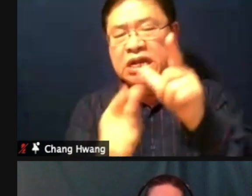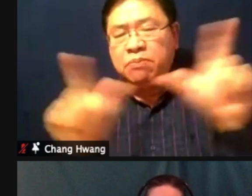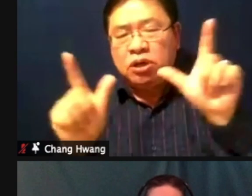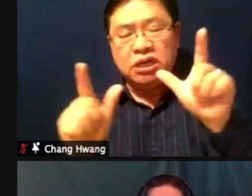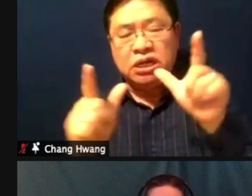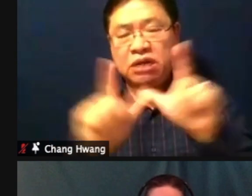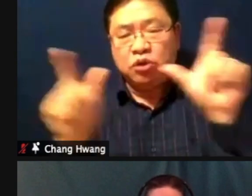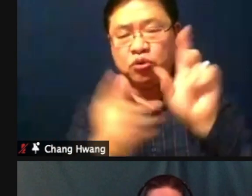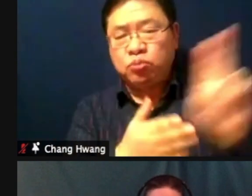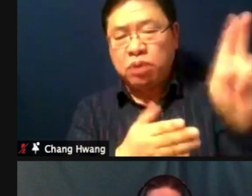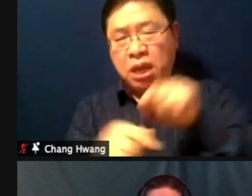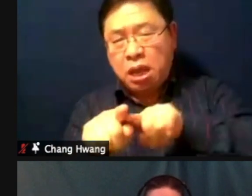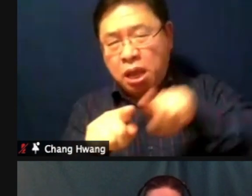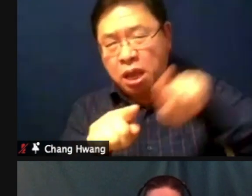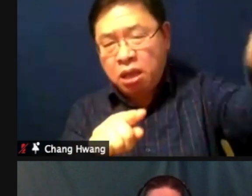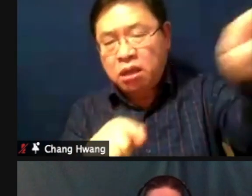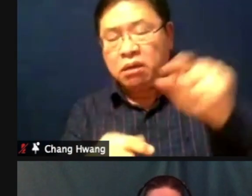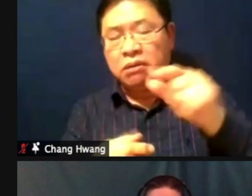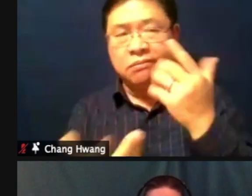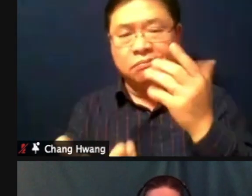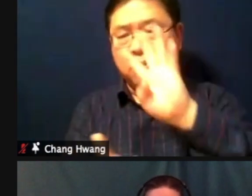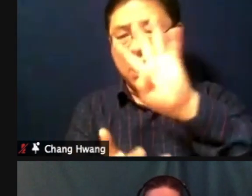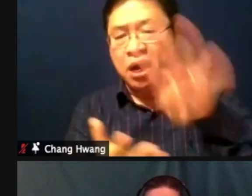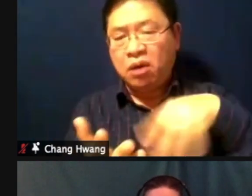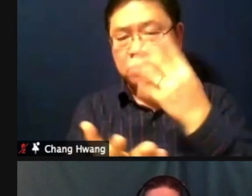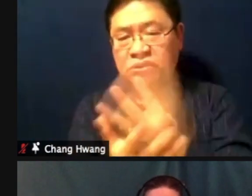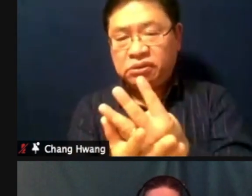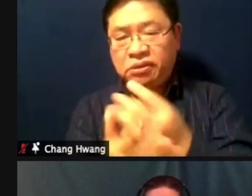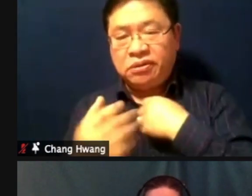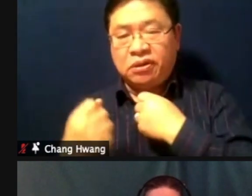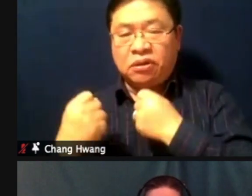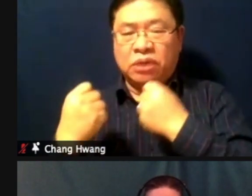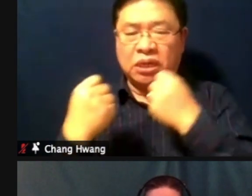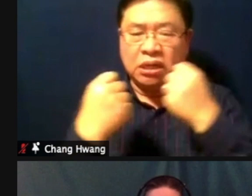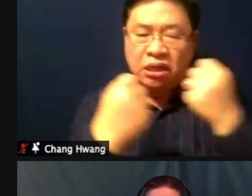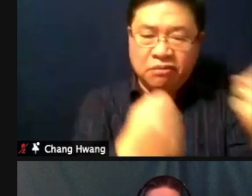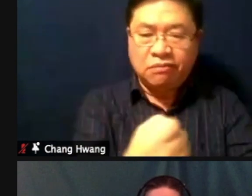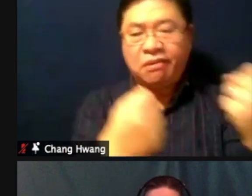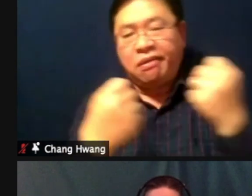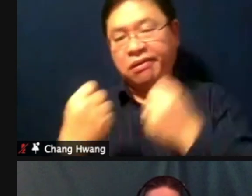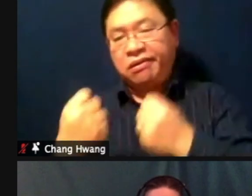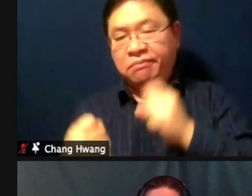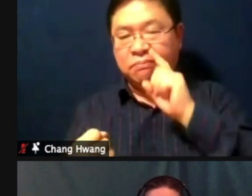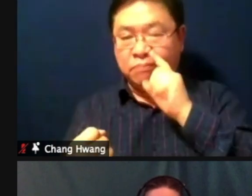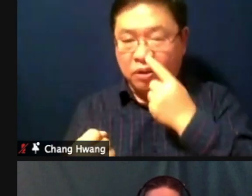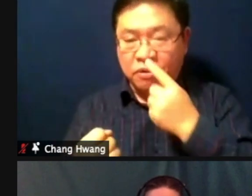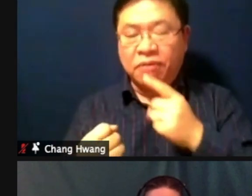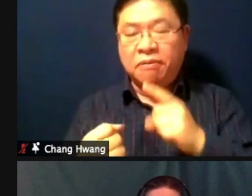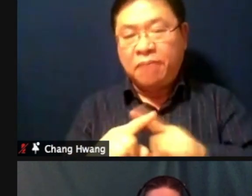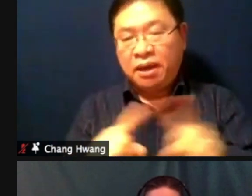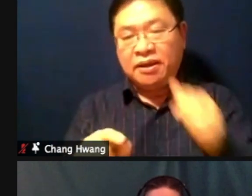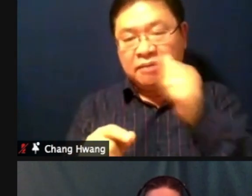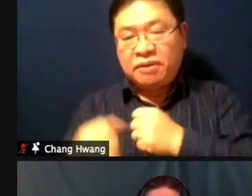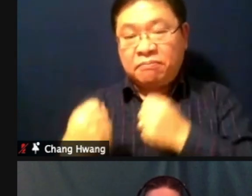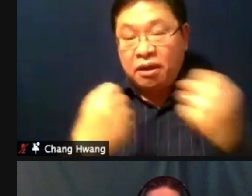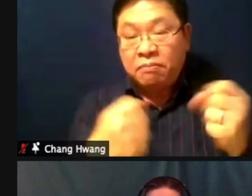Now, I did travel in the general DMV area. So when I was traveling around Maryland, you know, I might have to make a trip that was